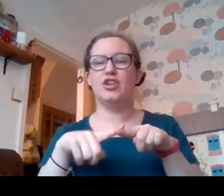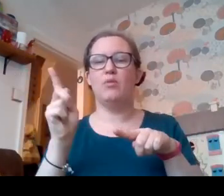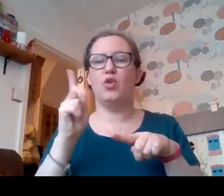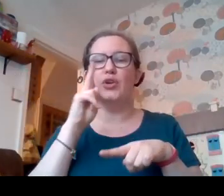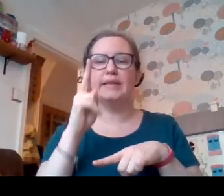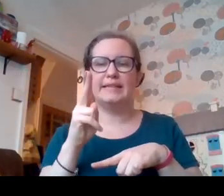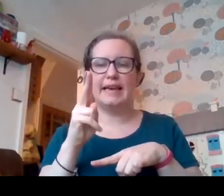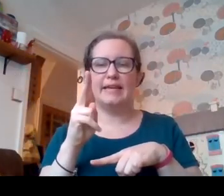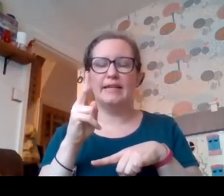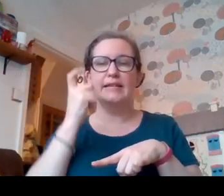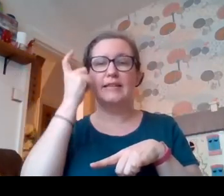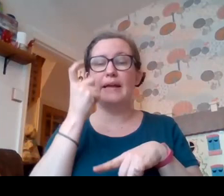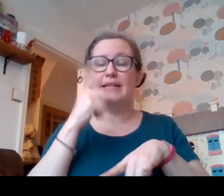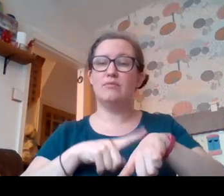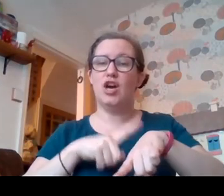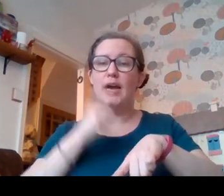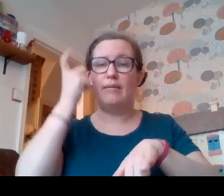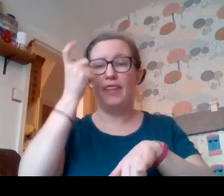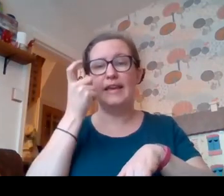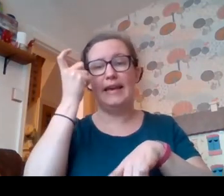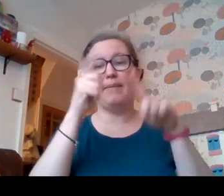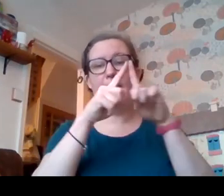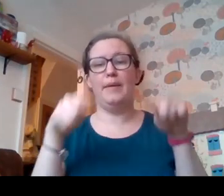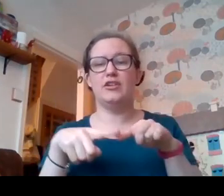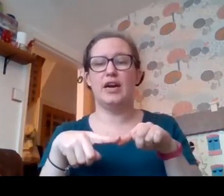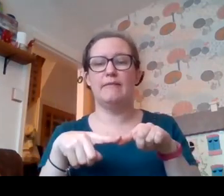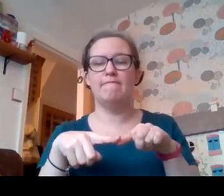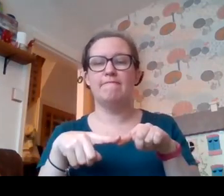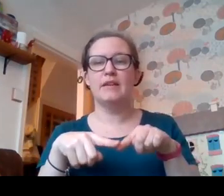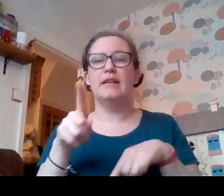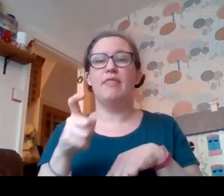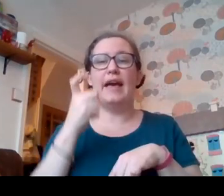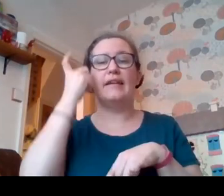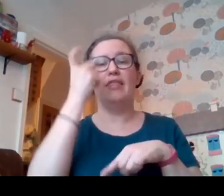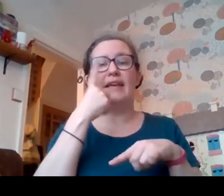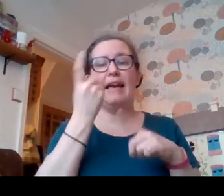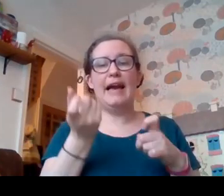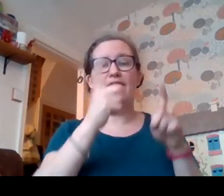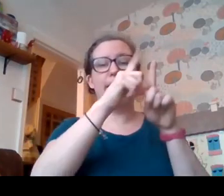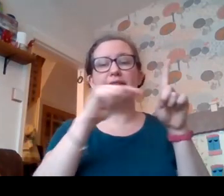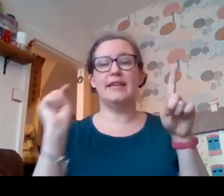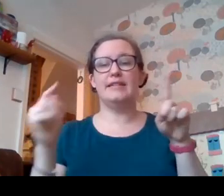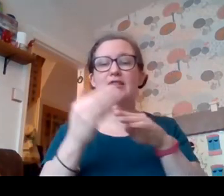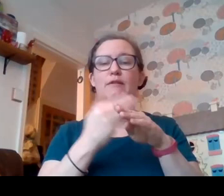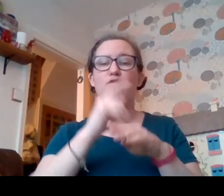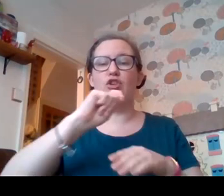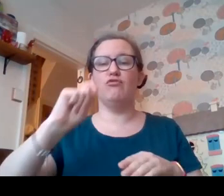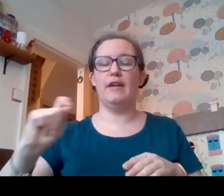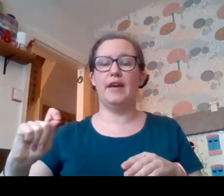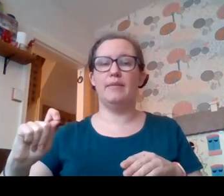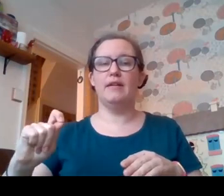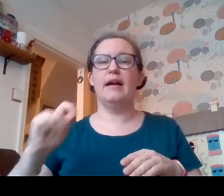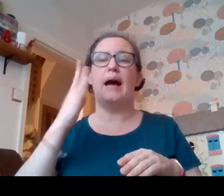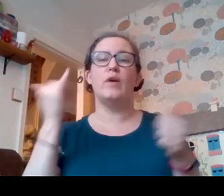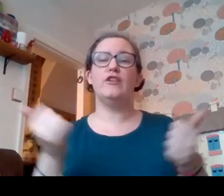the picture and what you can see. Spend some time thinking about the picture. Then think carefully about your sentences before you